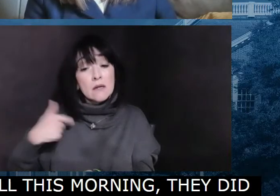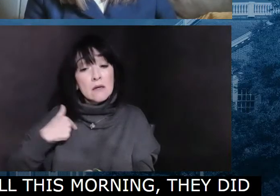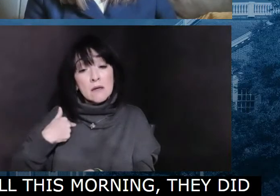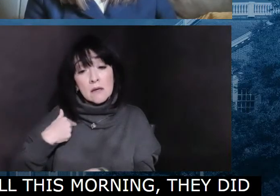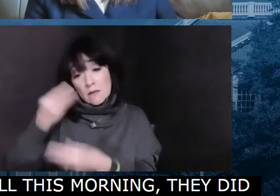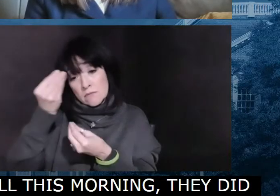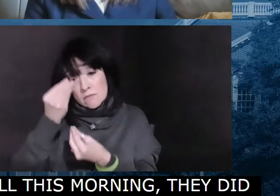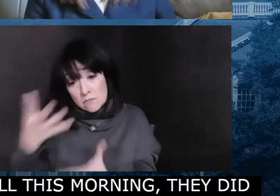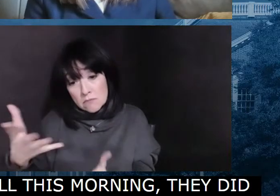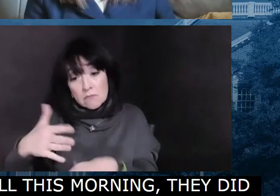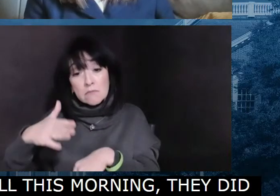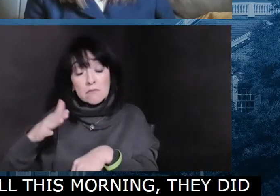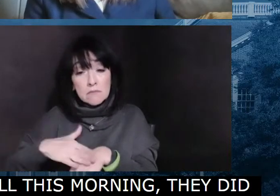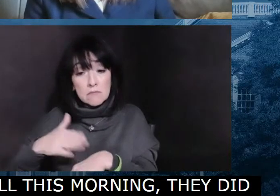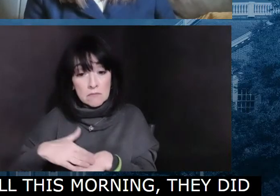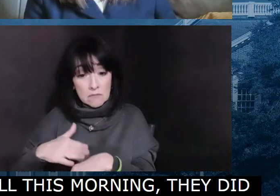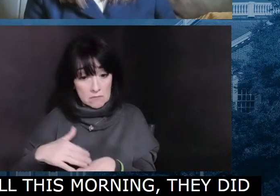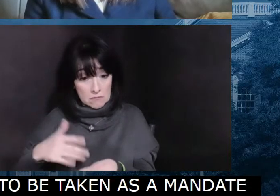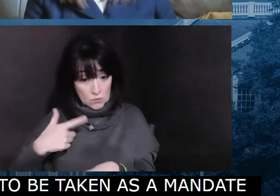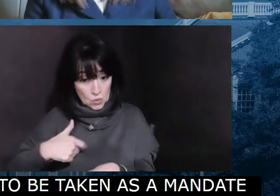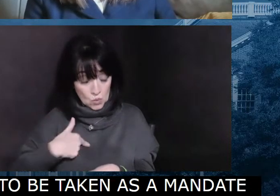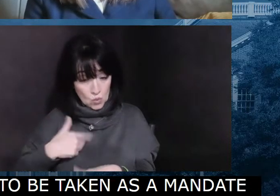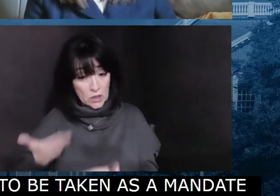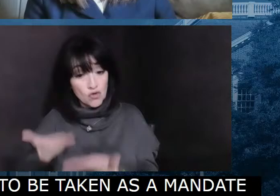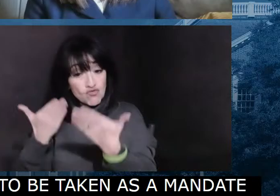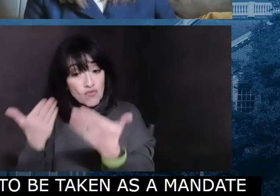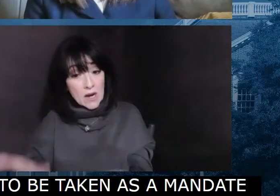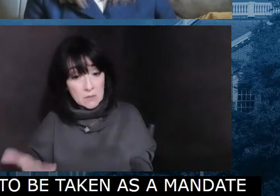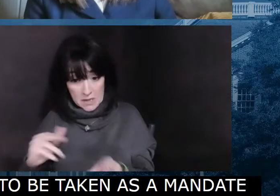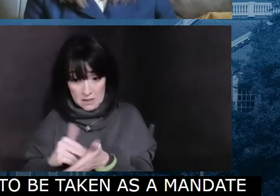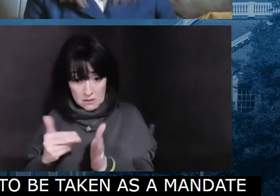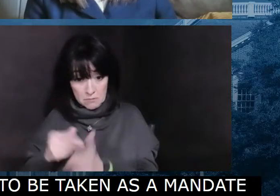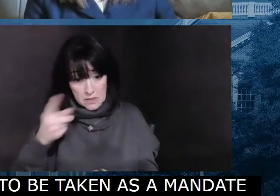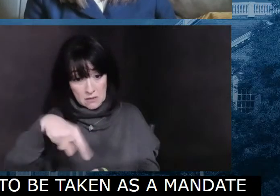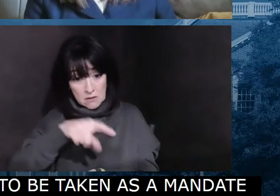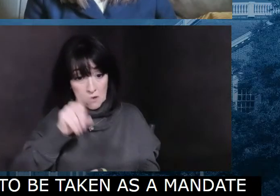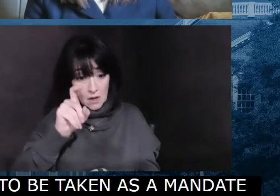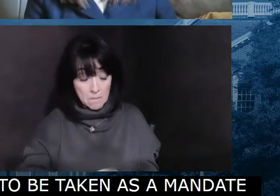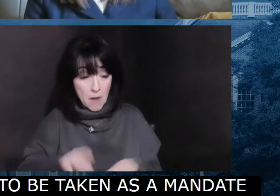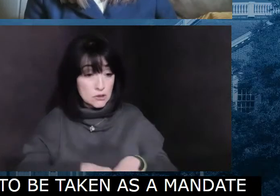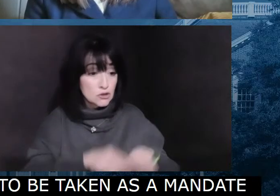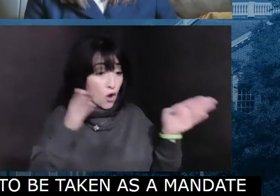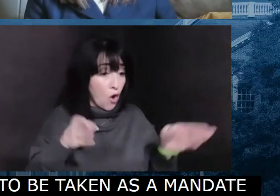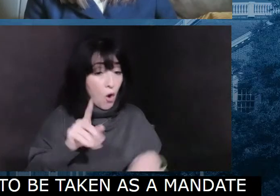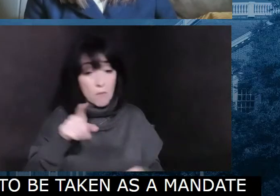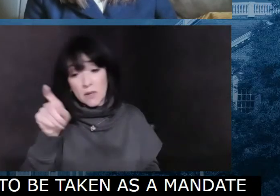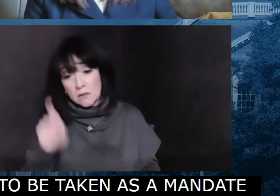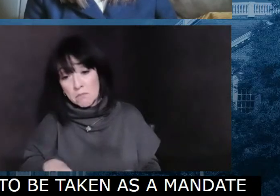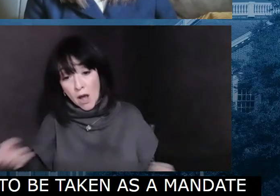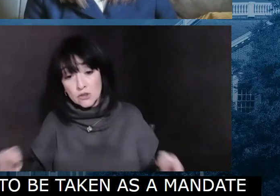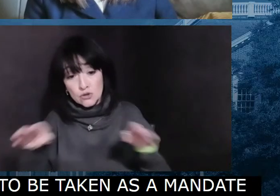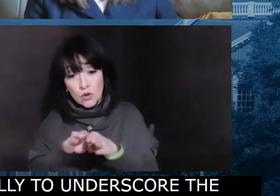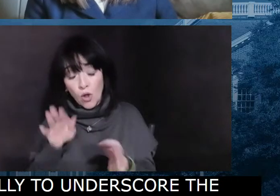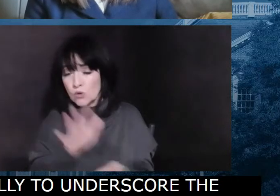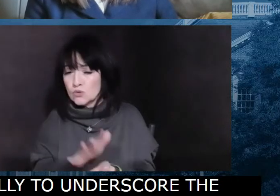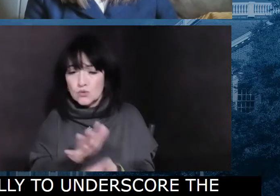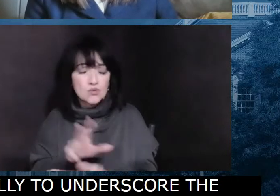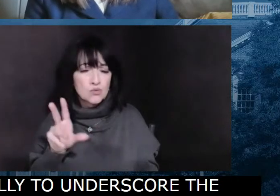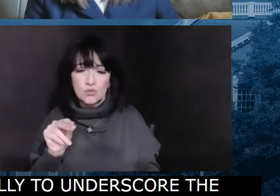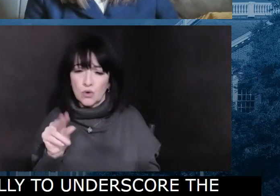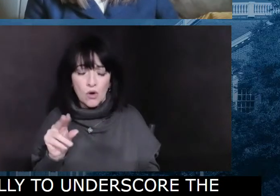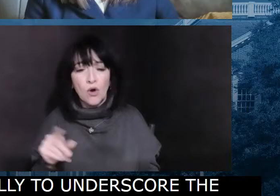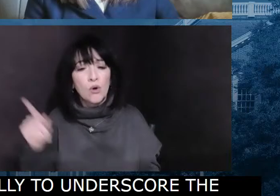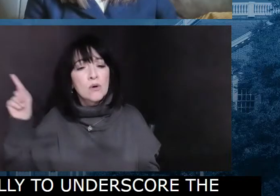or close schools, but really to underscore the need for the protective measures, mask wearing,